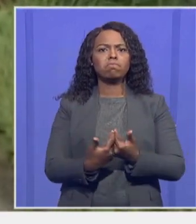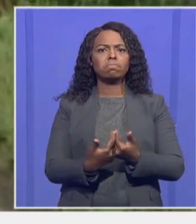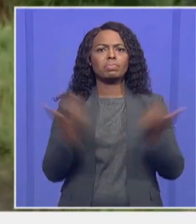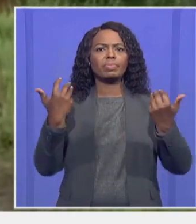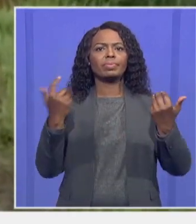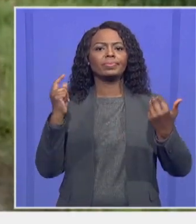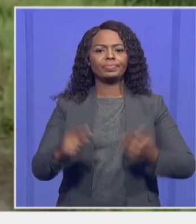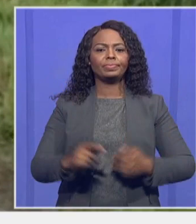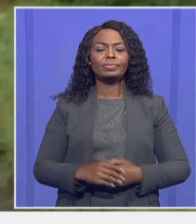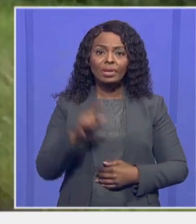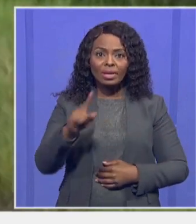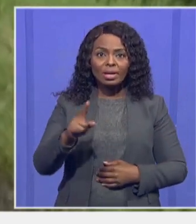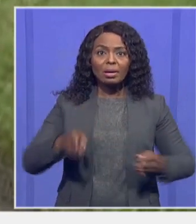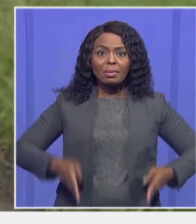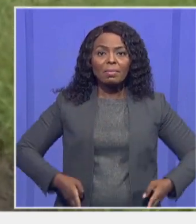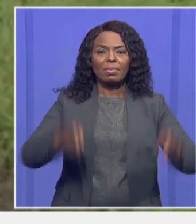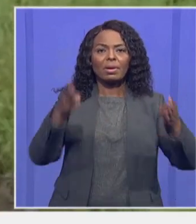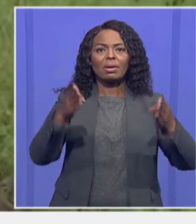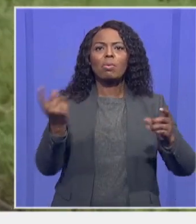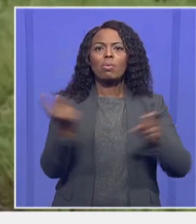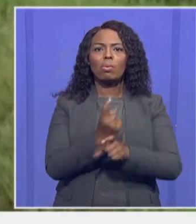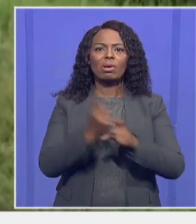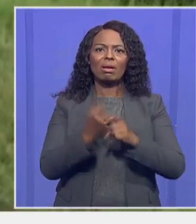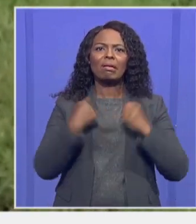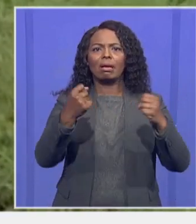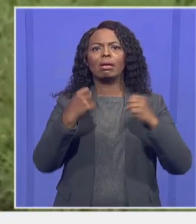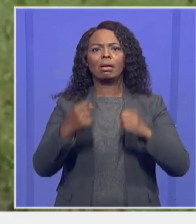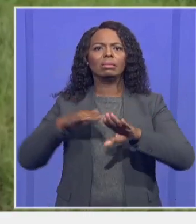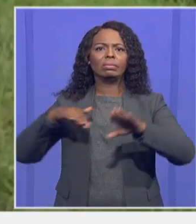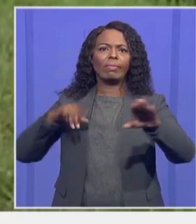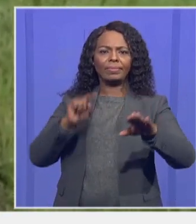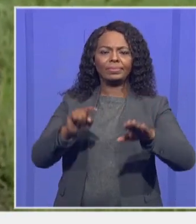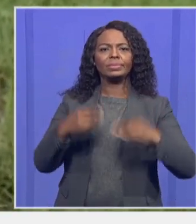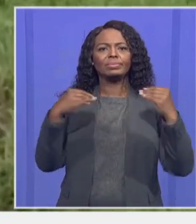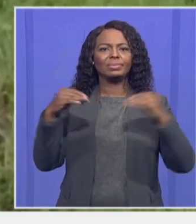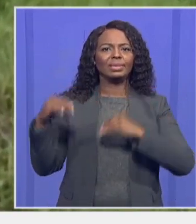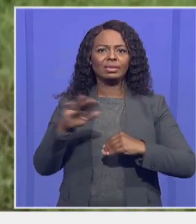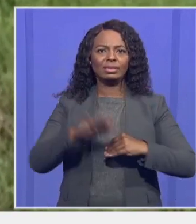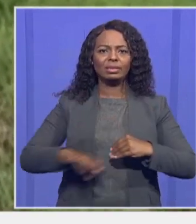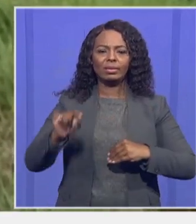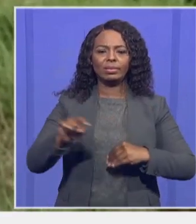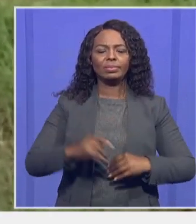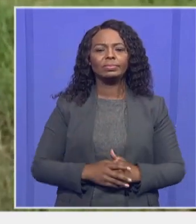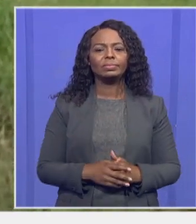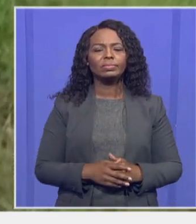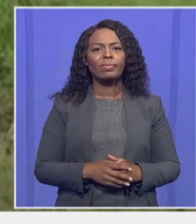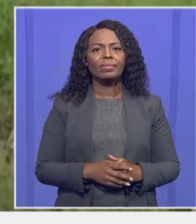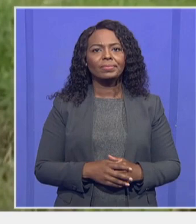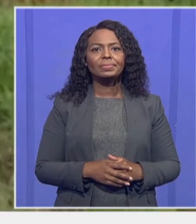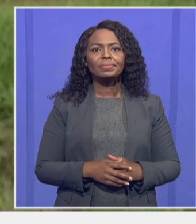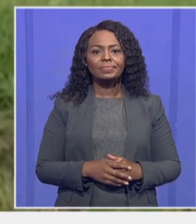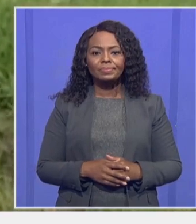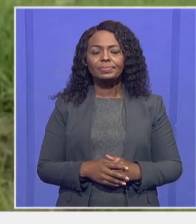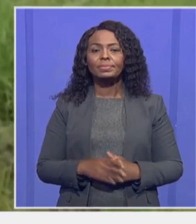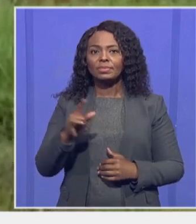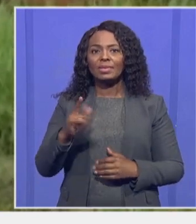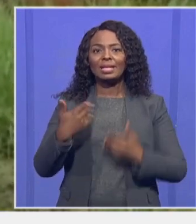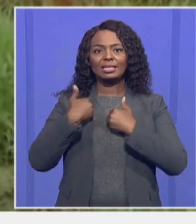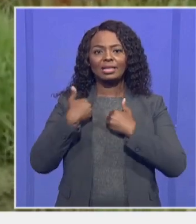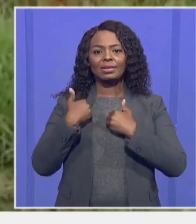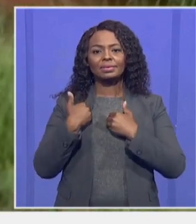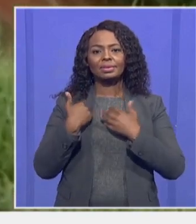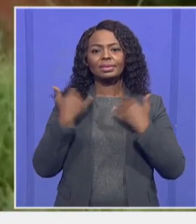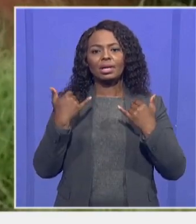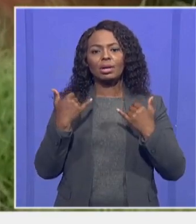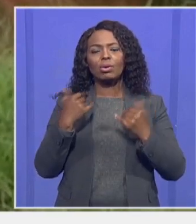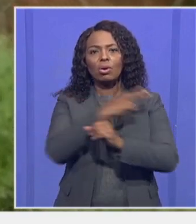busiest roads. And as you can see further after this, what looks like a sinkhole here is safety officials that have been